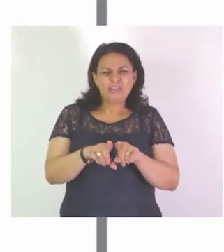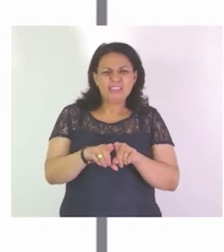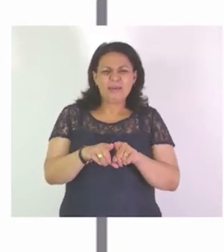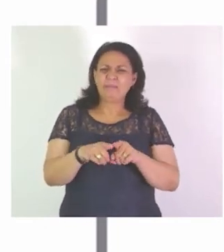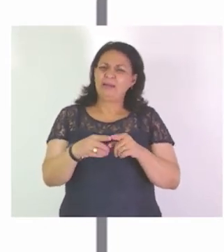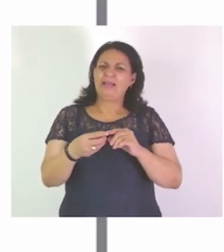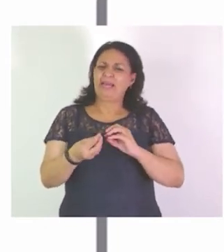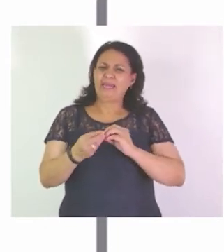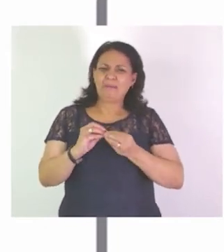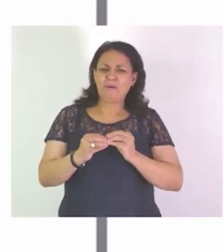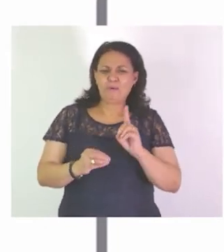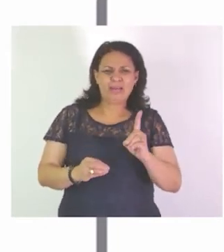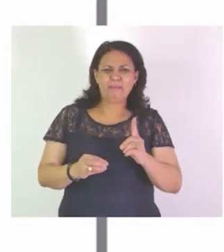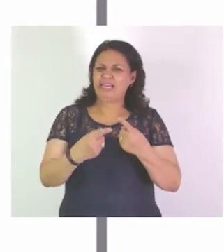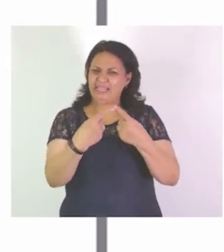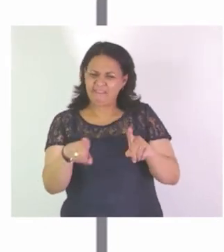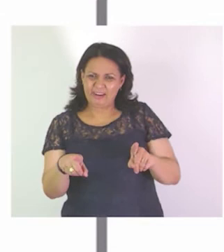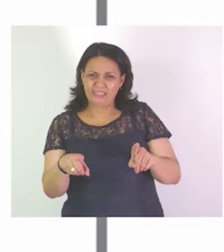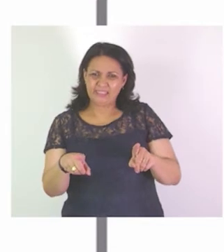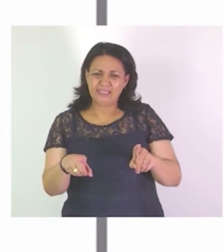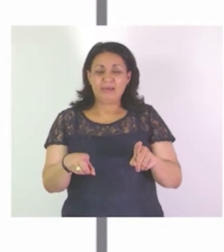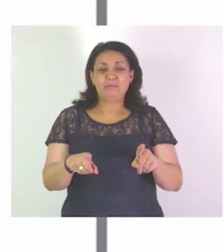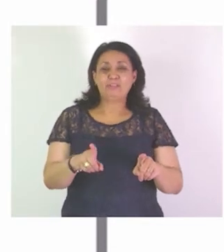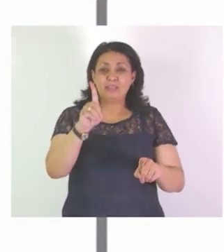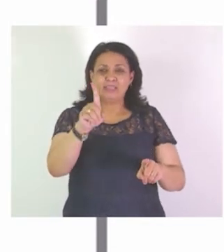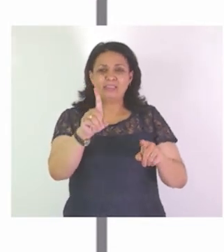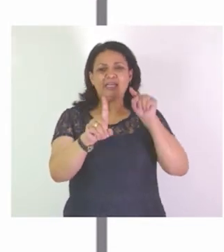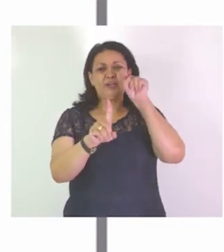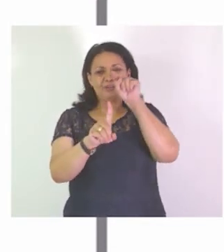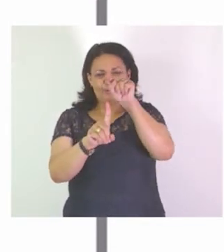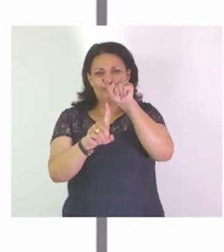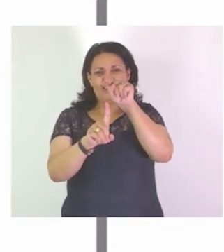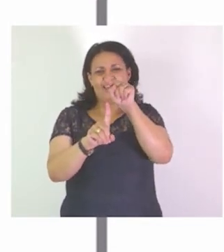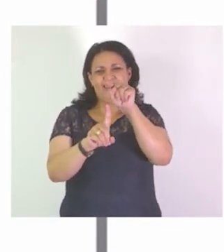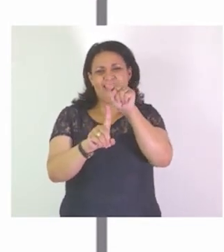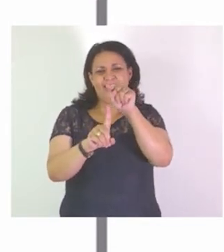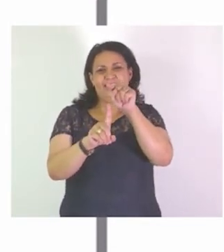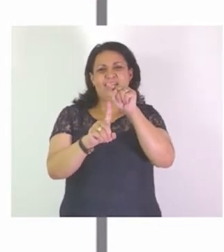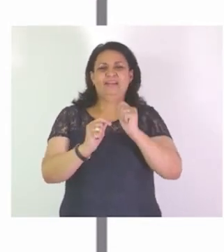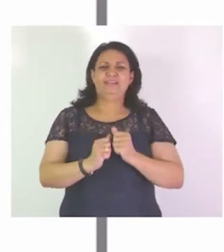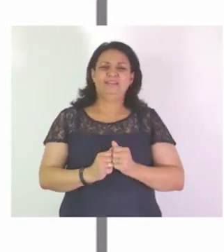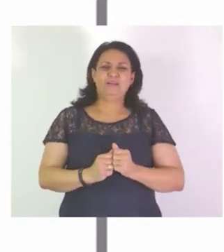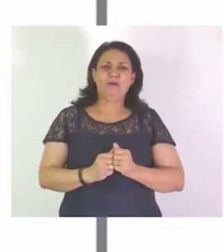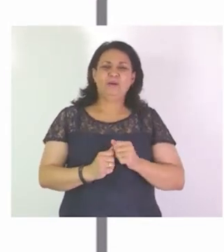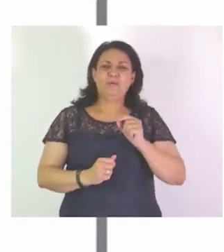but unlike number 1, he has a dot for a head. So we start with the body. We